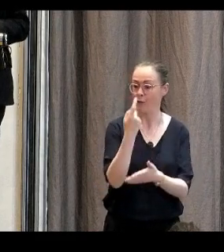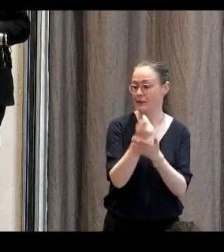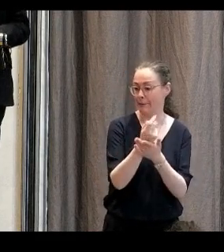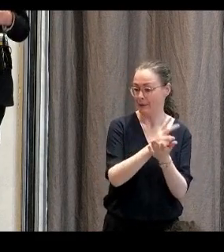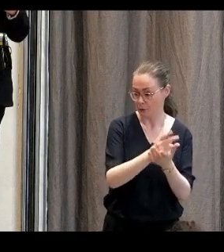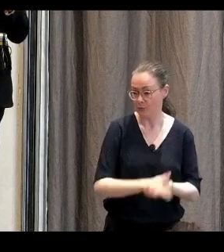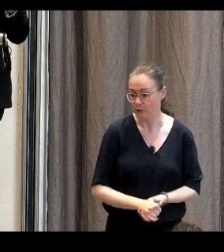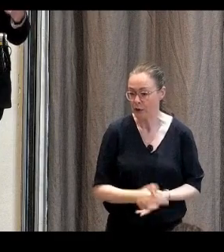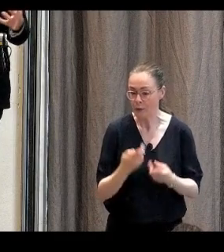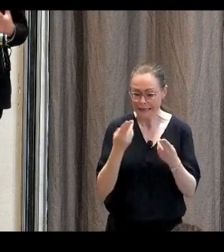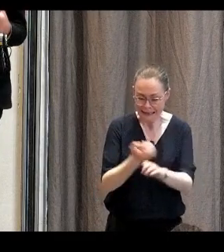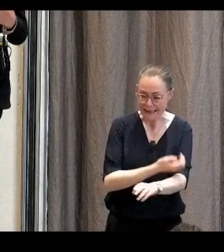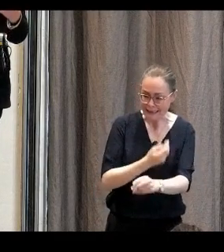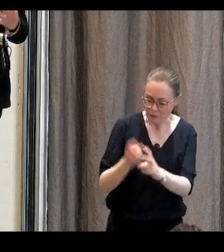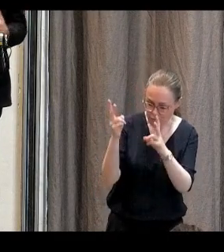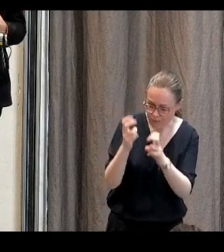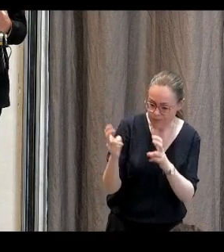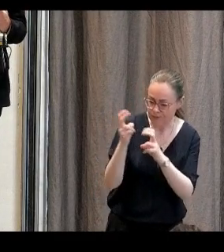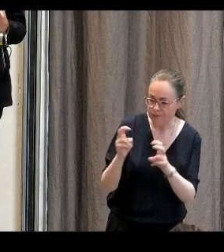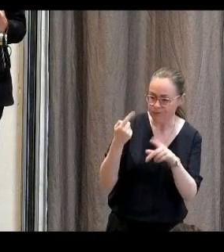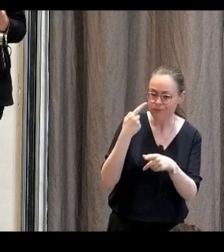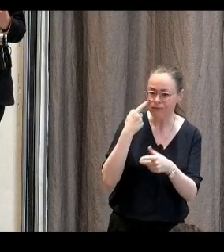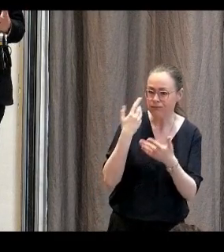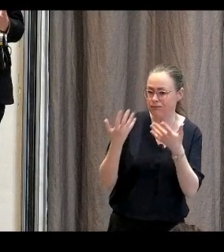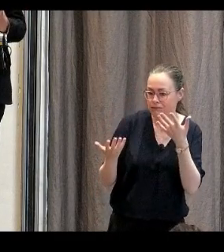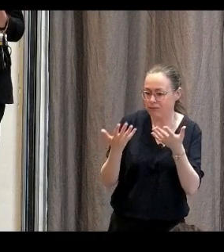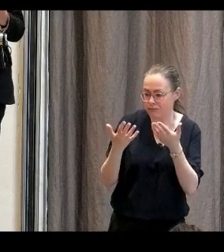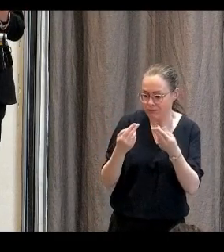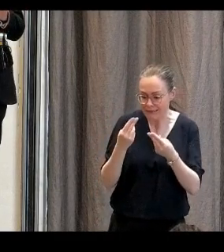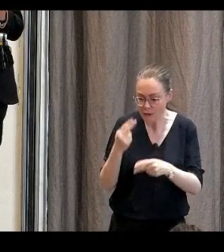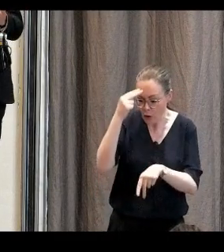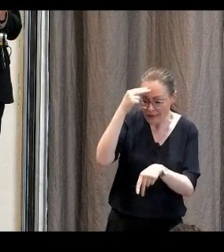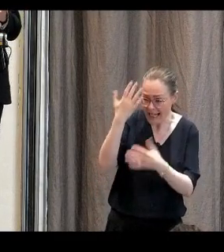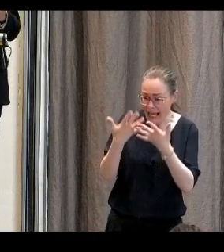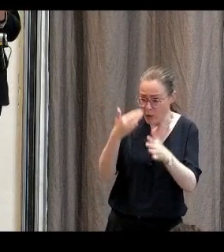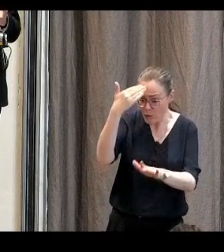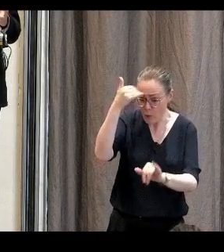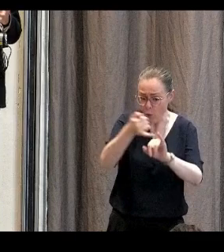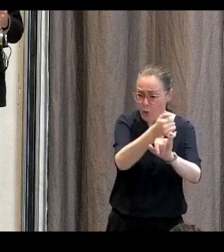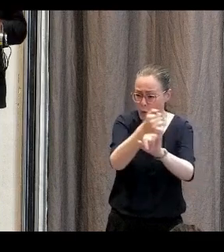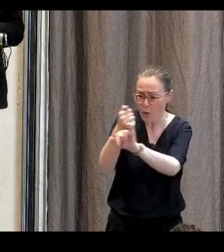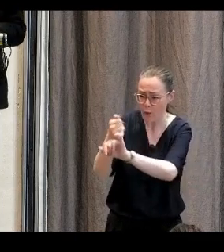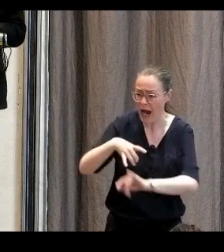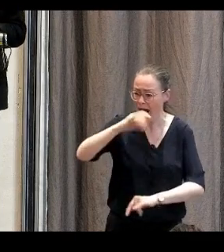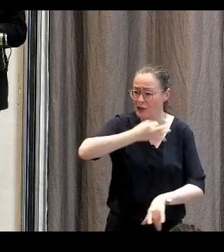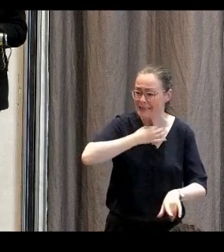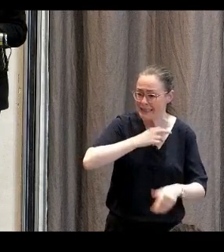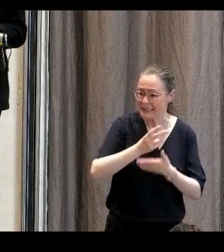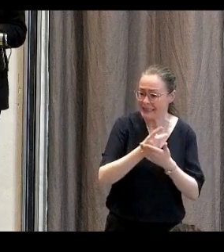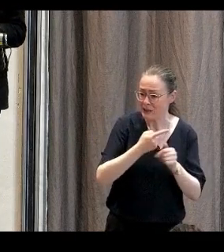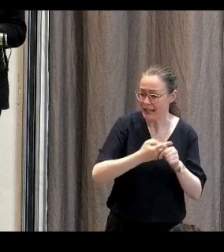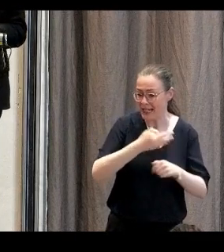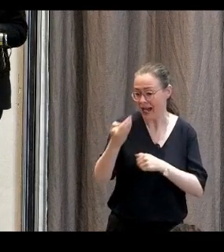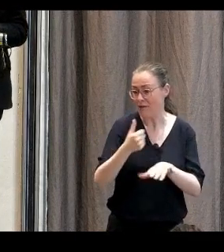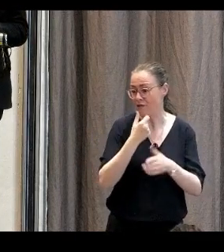first seizure. So we need to continue to do the research to try and understand how do we predict who is at really high risk of seizures after their